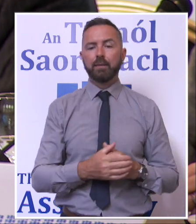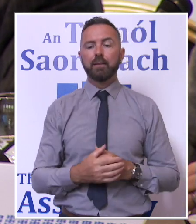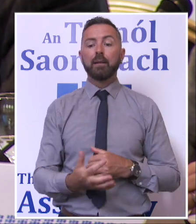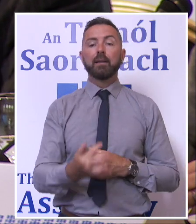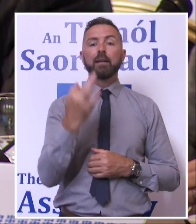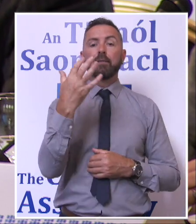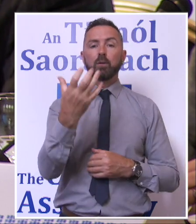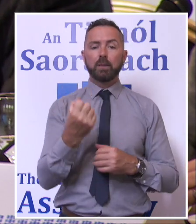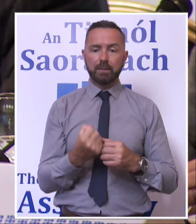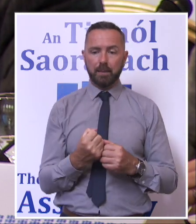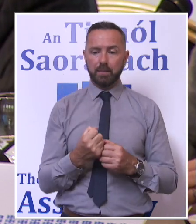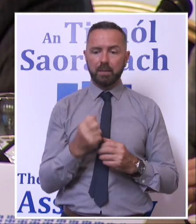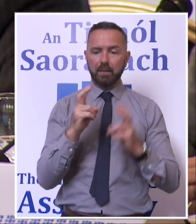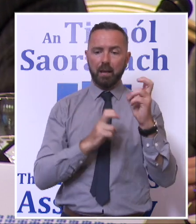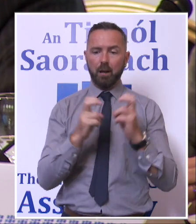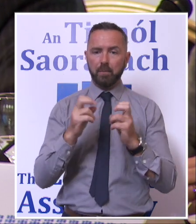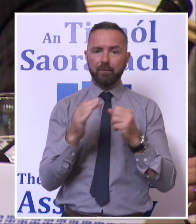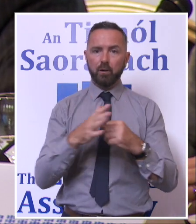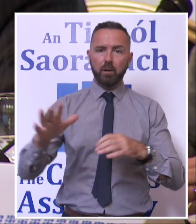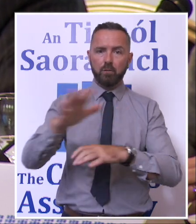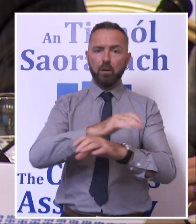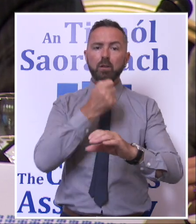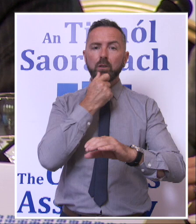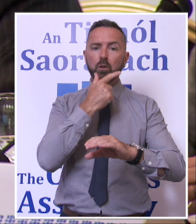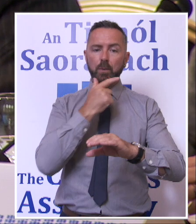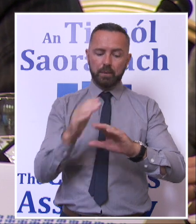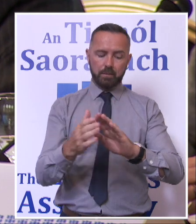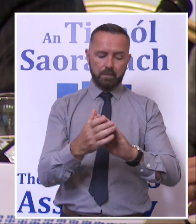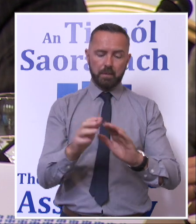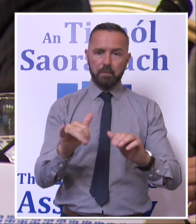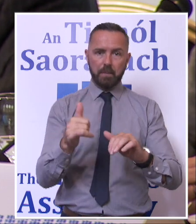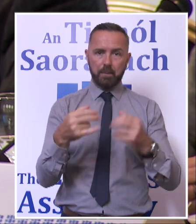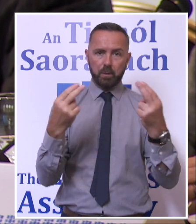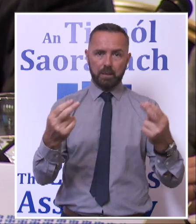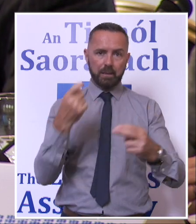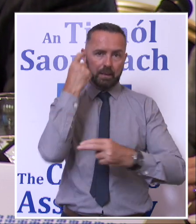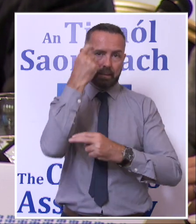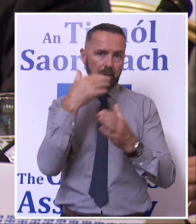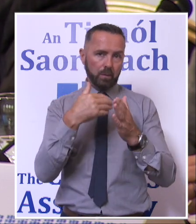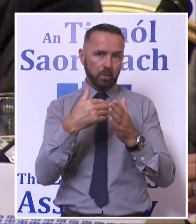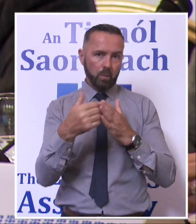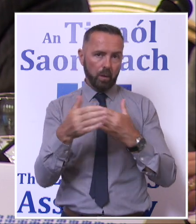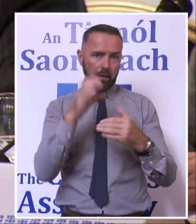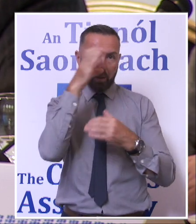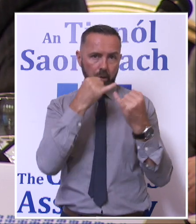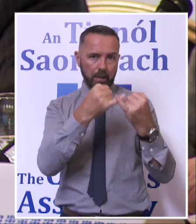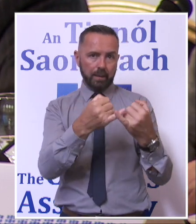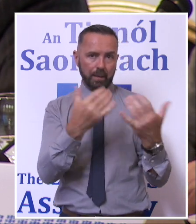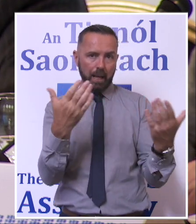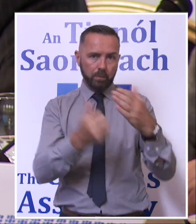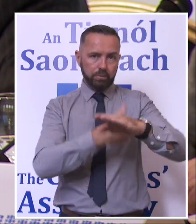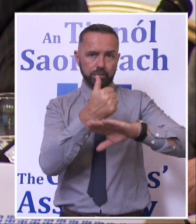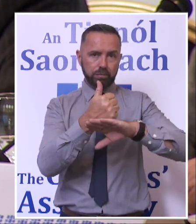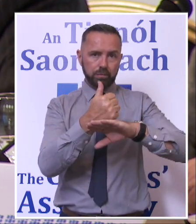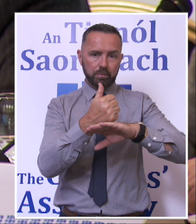sort of that argument for a cross-Dublin tier of government, you might need to consider the building blocks of that cross-Dublin tier.